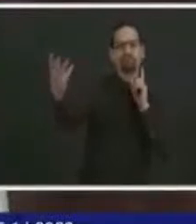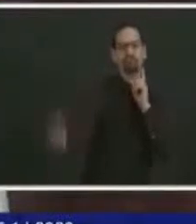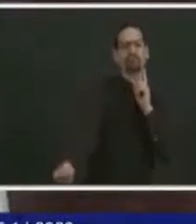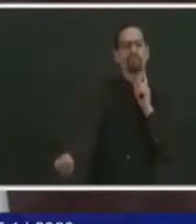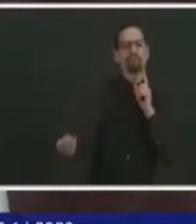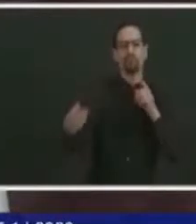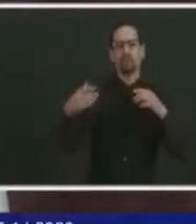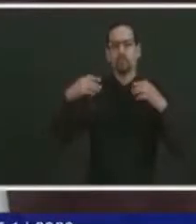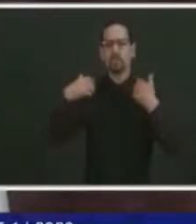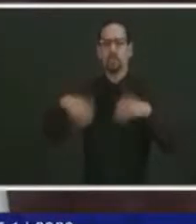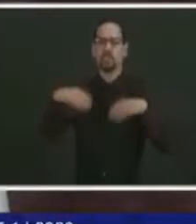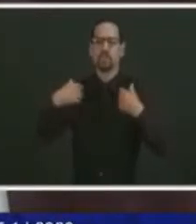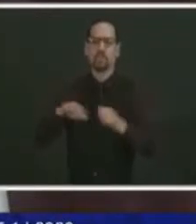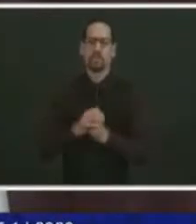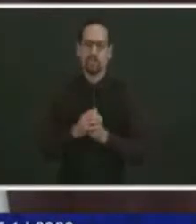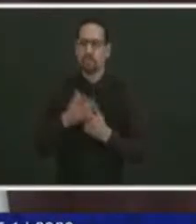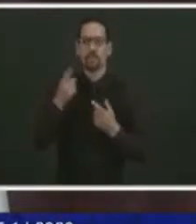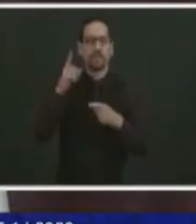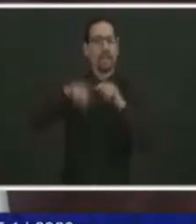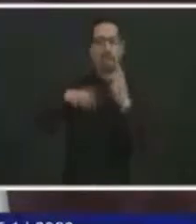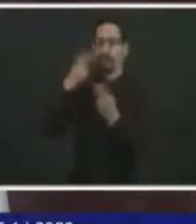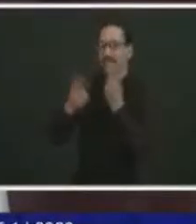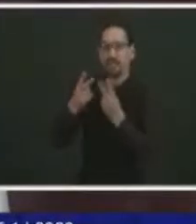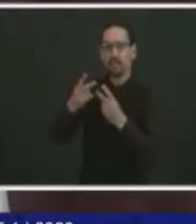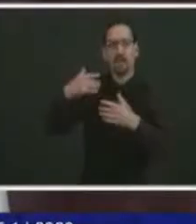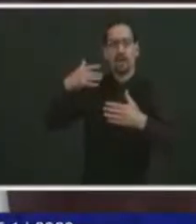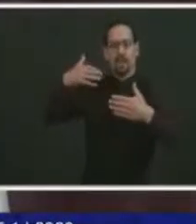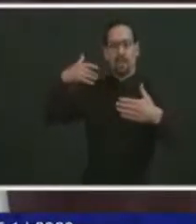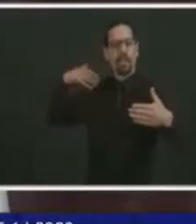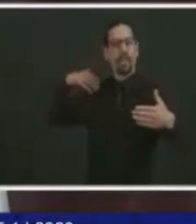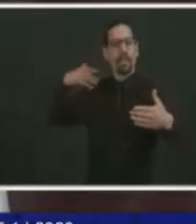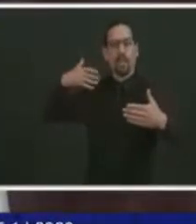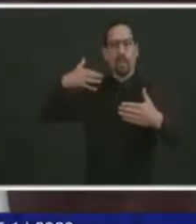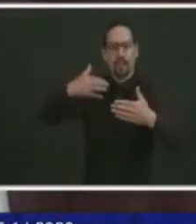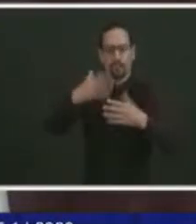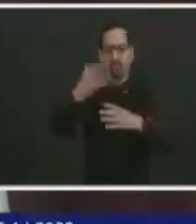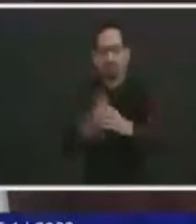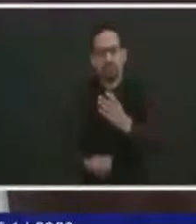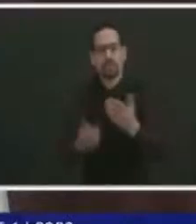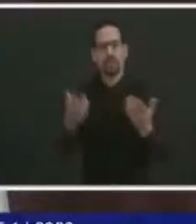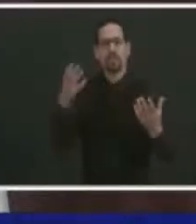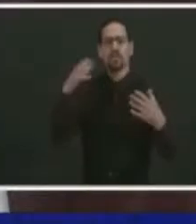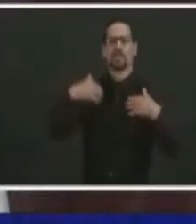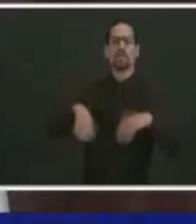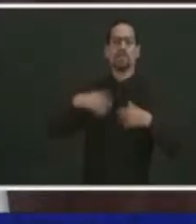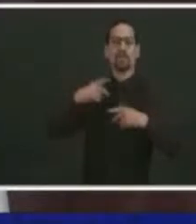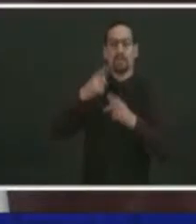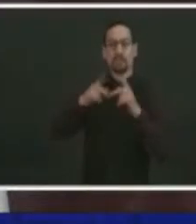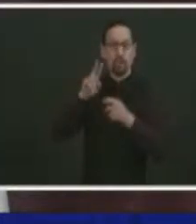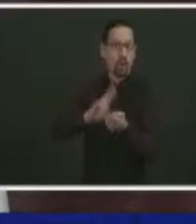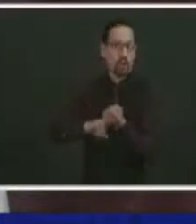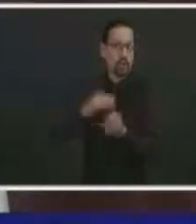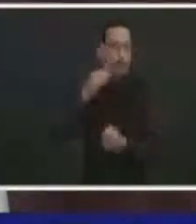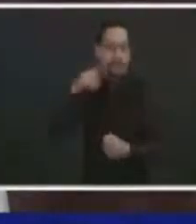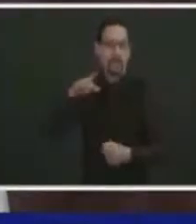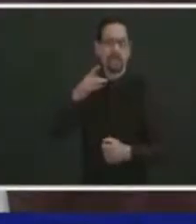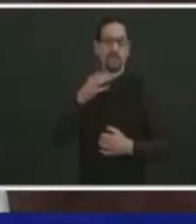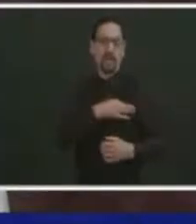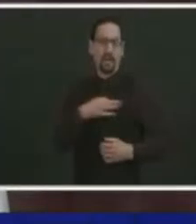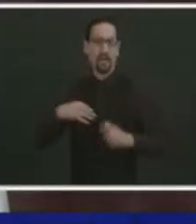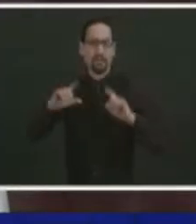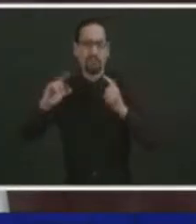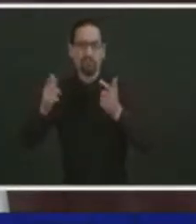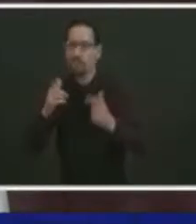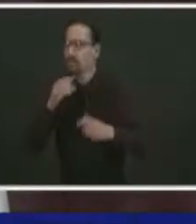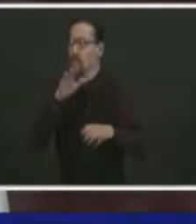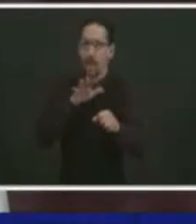for months, the families who've been out of work for a couple of months. It is a very difficult time. None of that is lost on me,